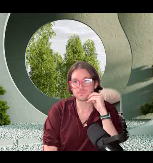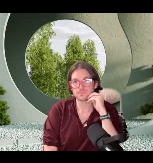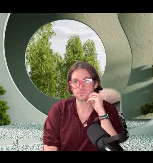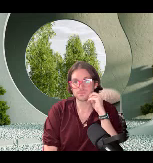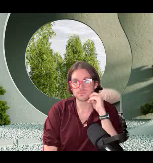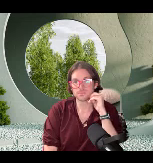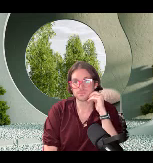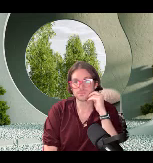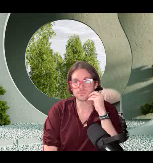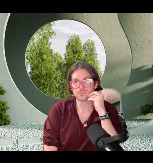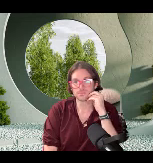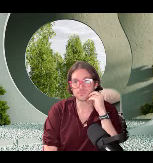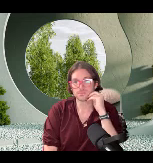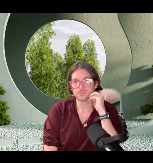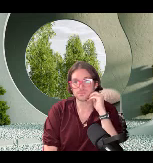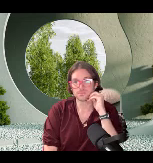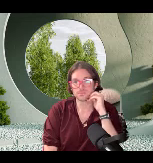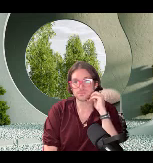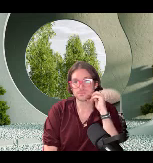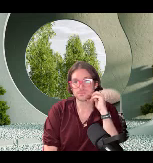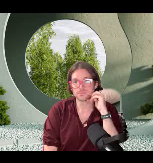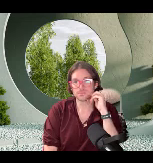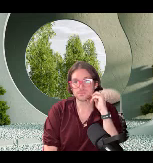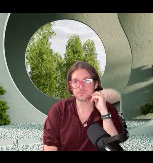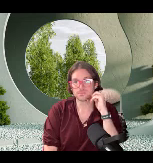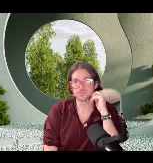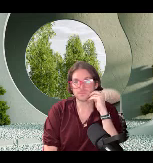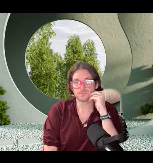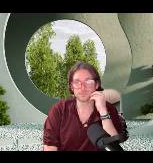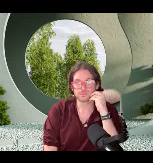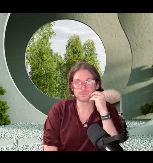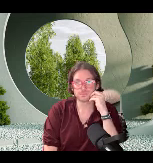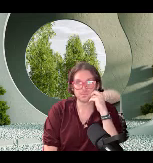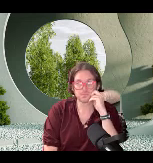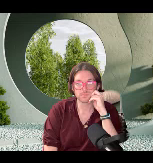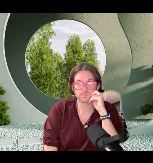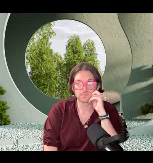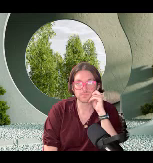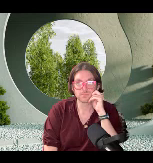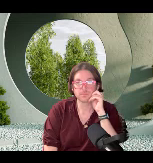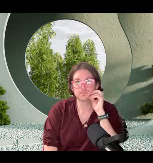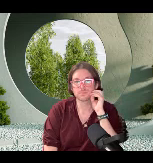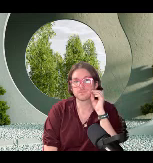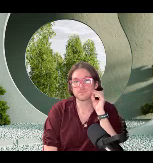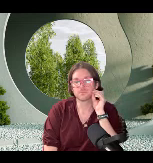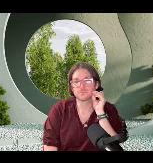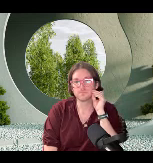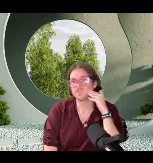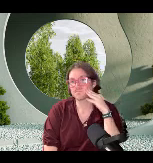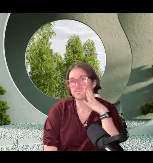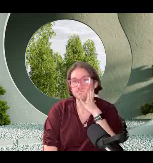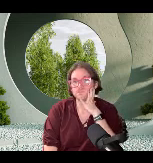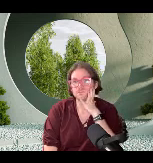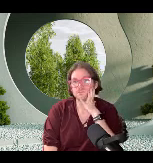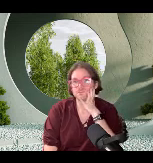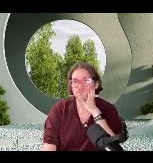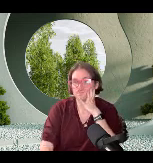to. Now, there are some other images. One is that purple outline box around